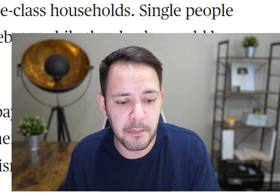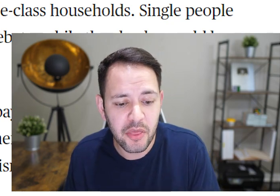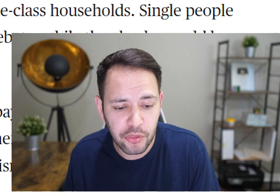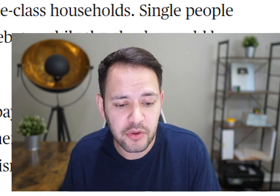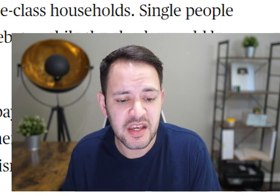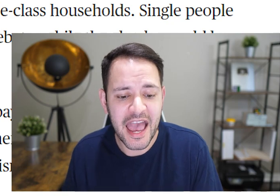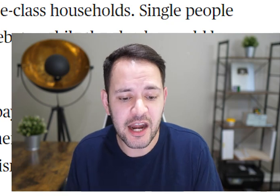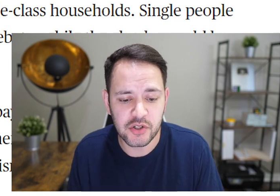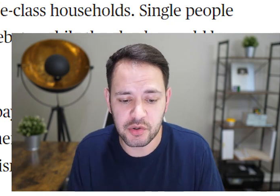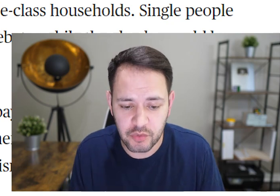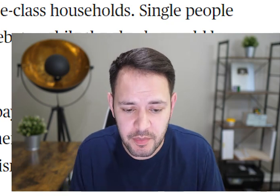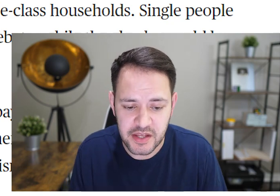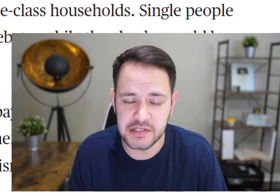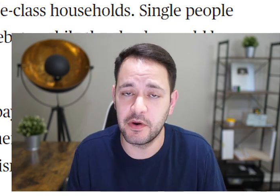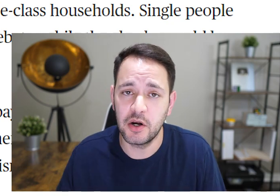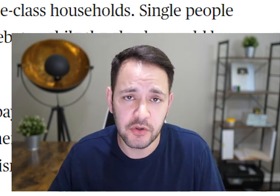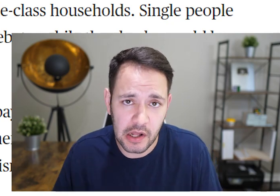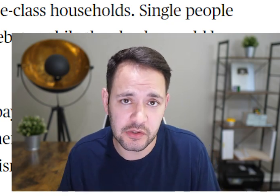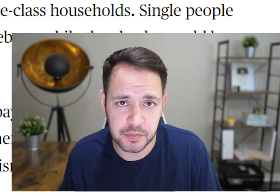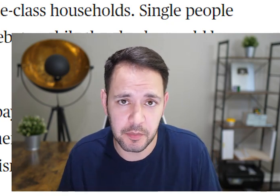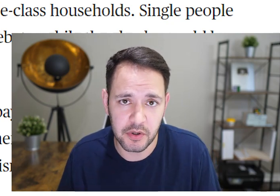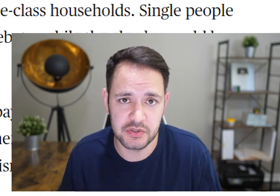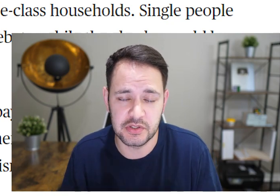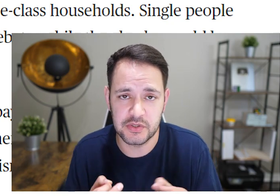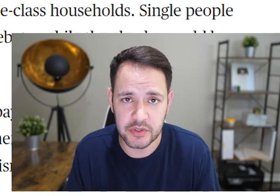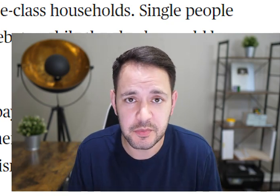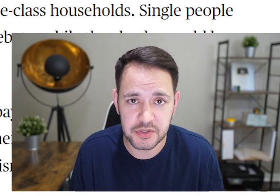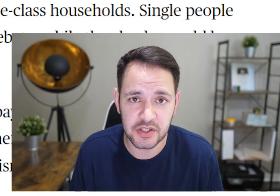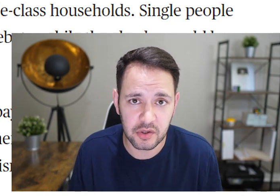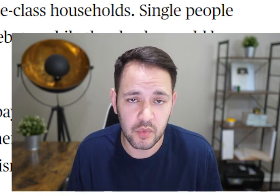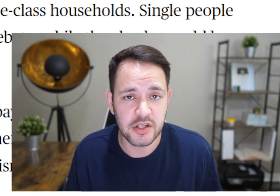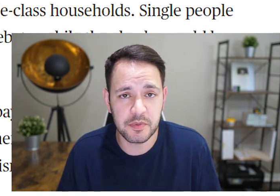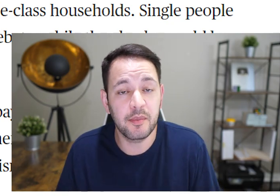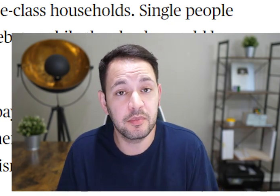provide monthly energy rebates of $100 per person. So